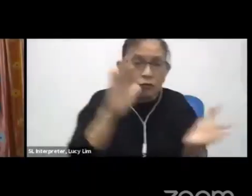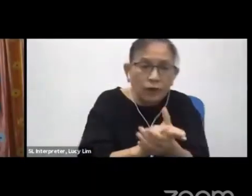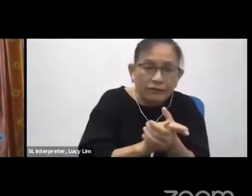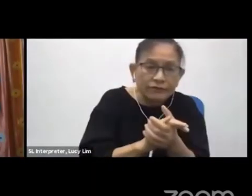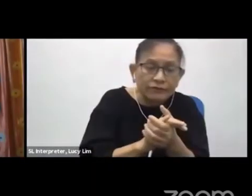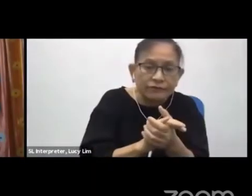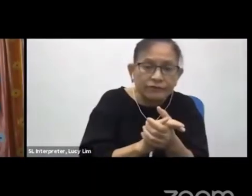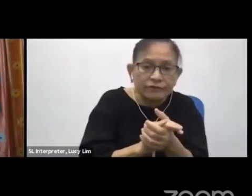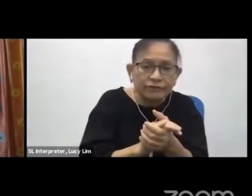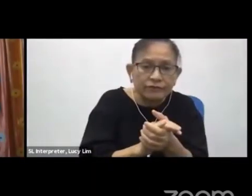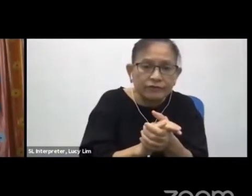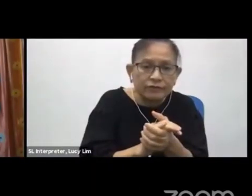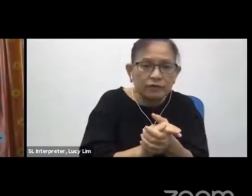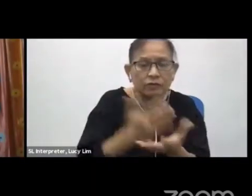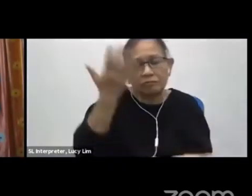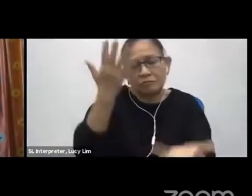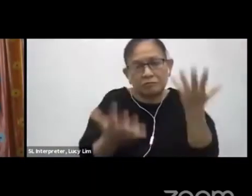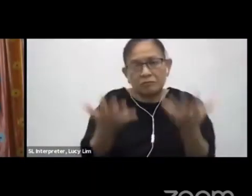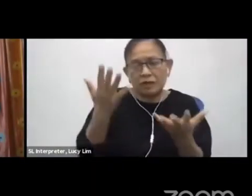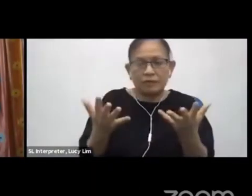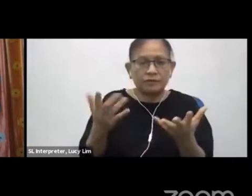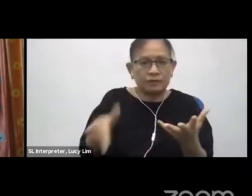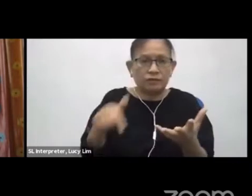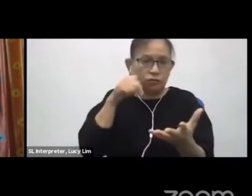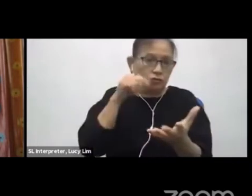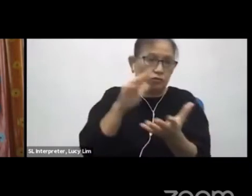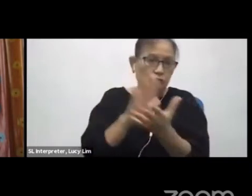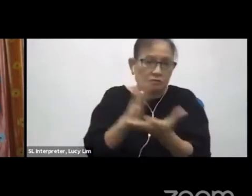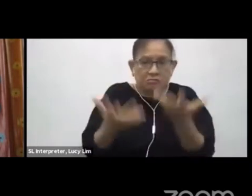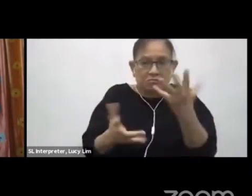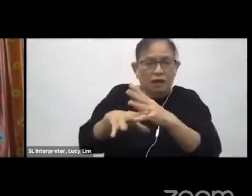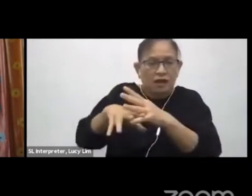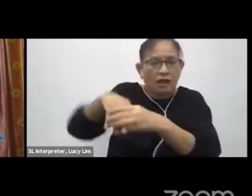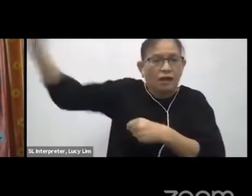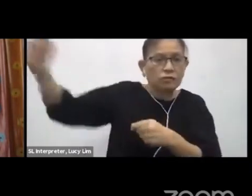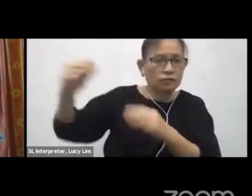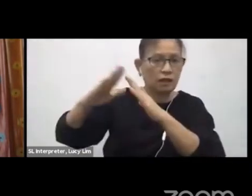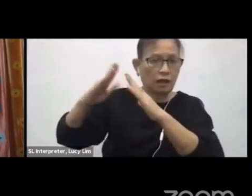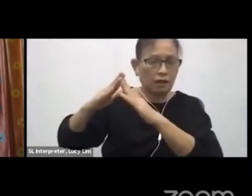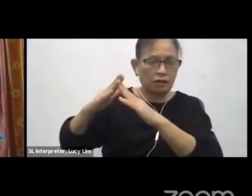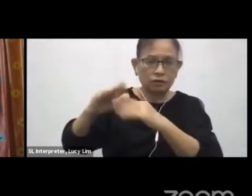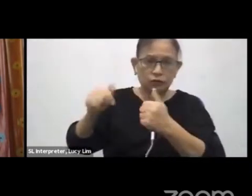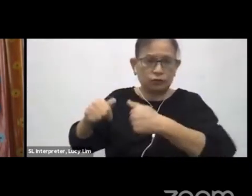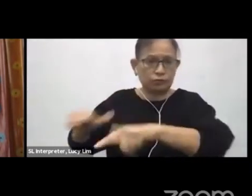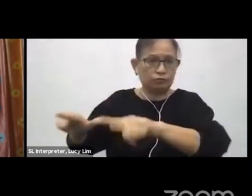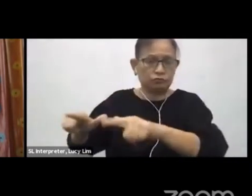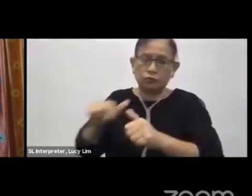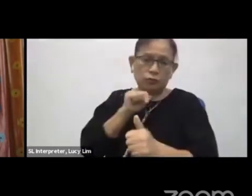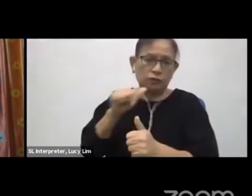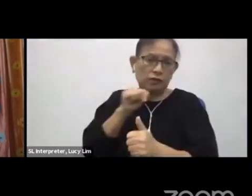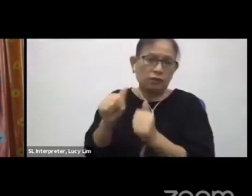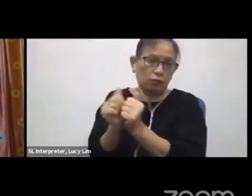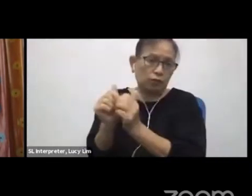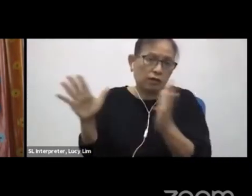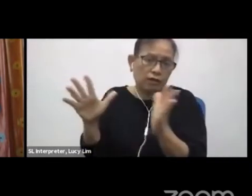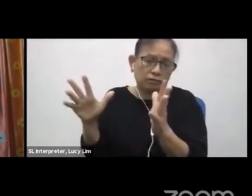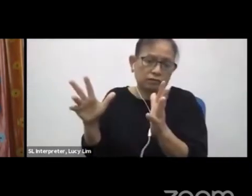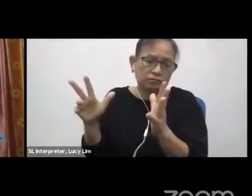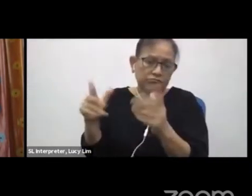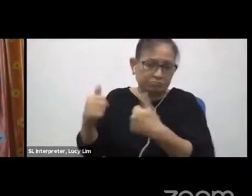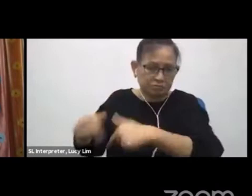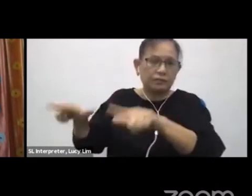because he left house without permission, for example, it's acceptable for some